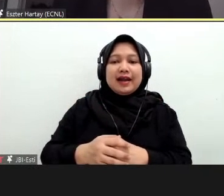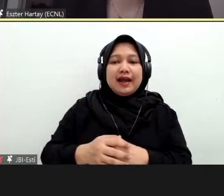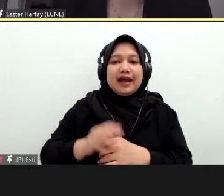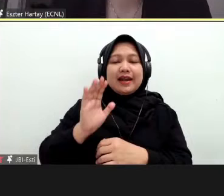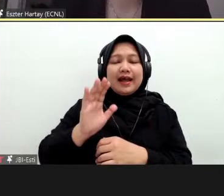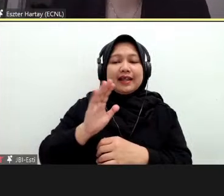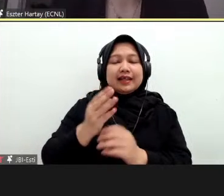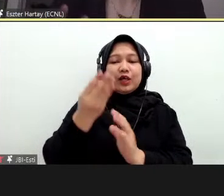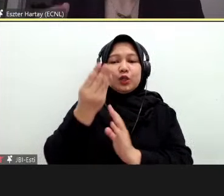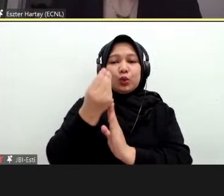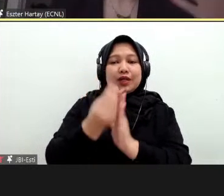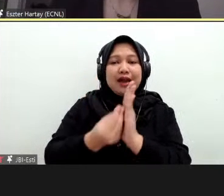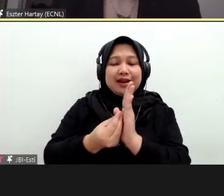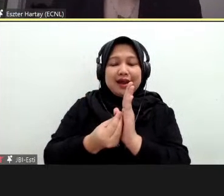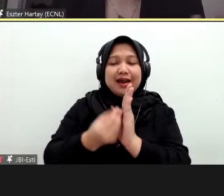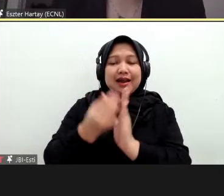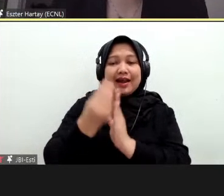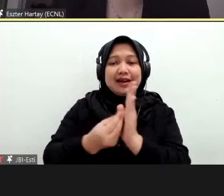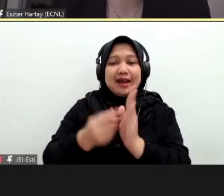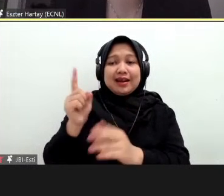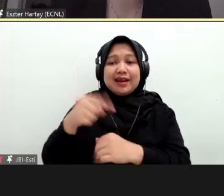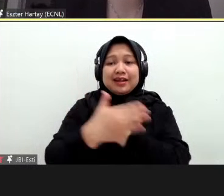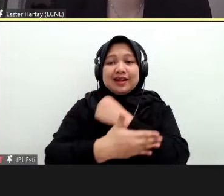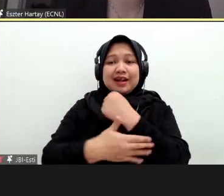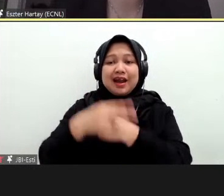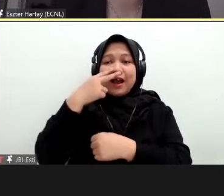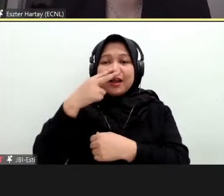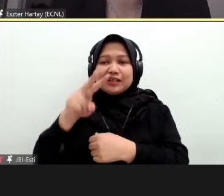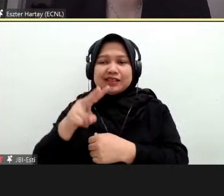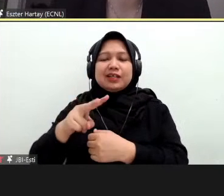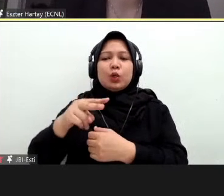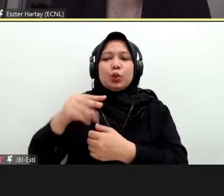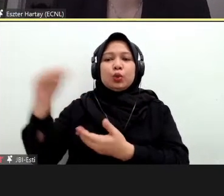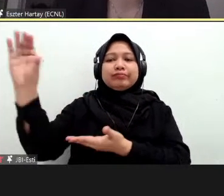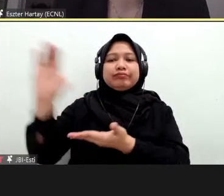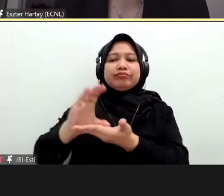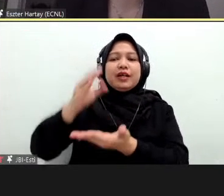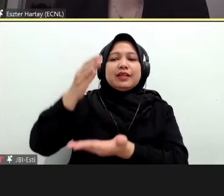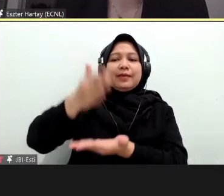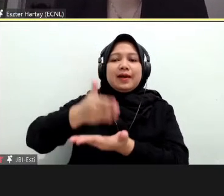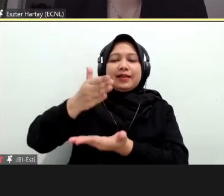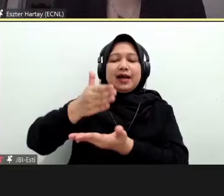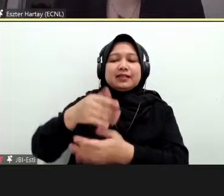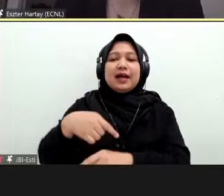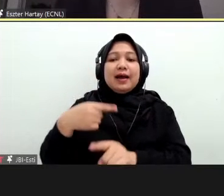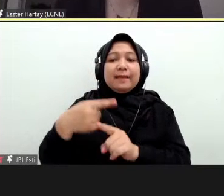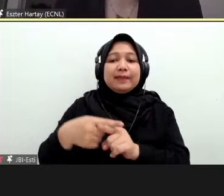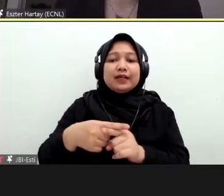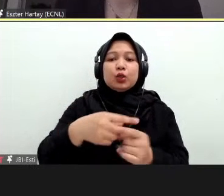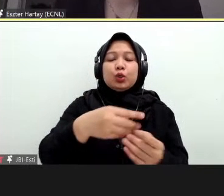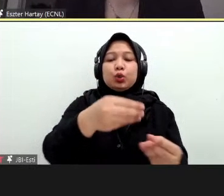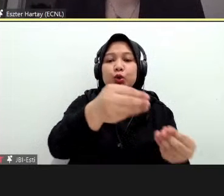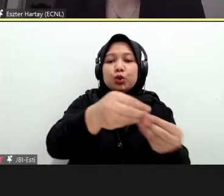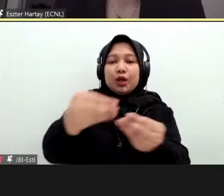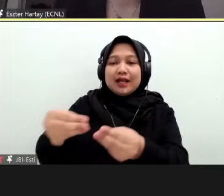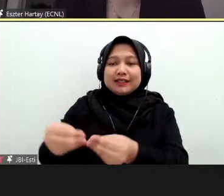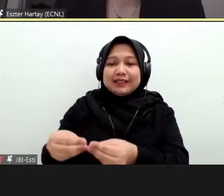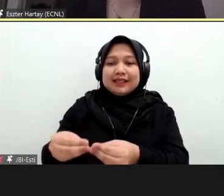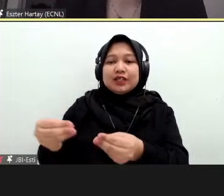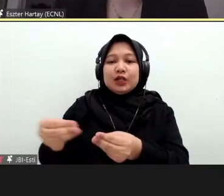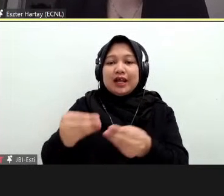for homeless shelter, would first need to obtain a permission from the authorities through a lengthy